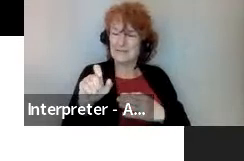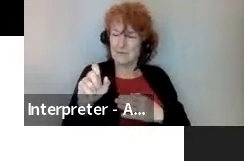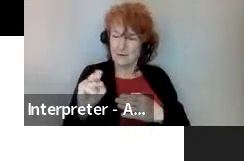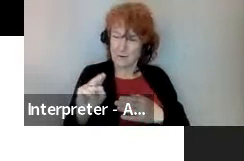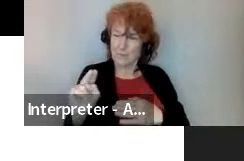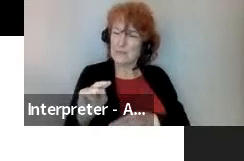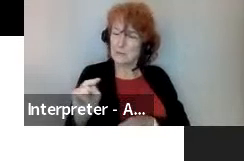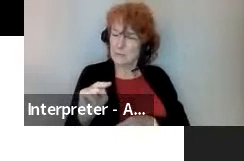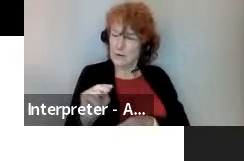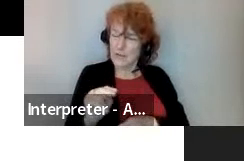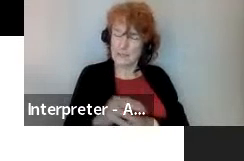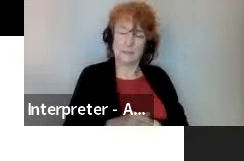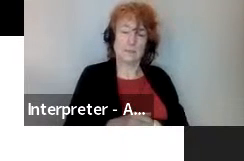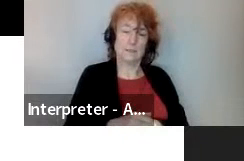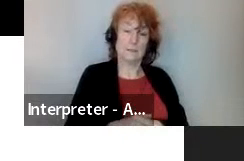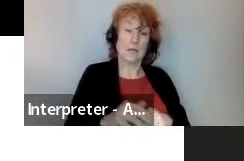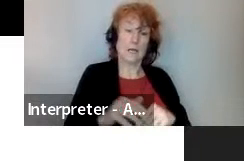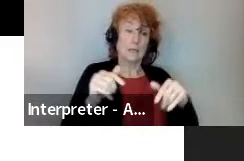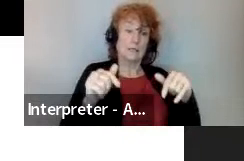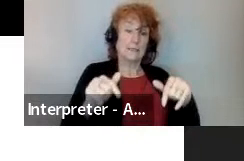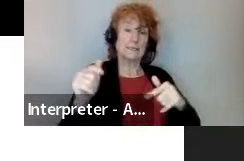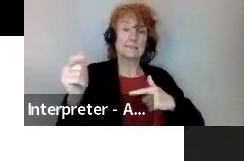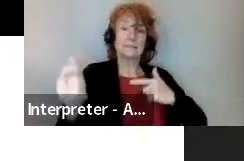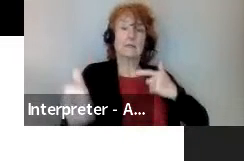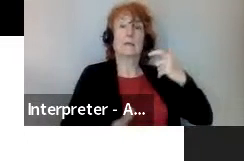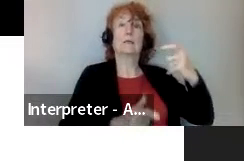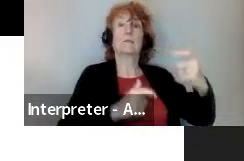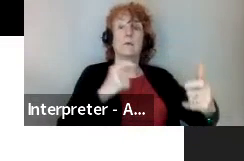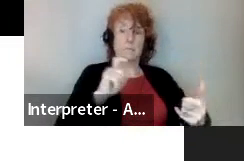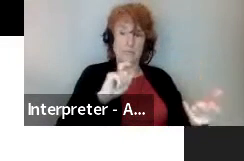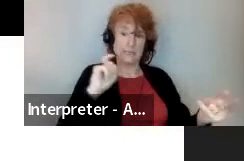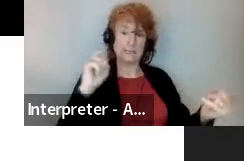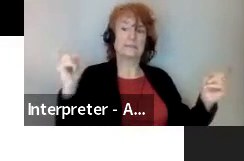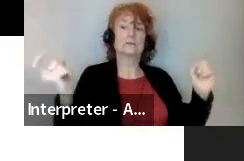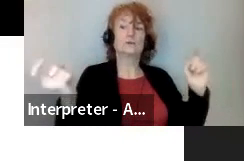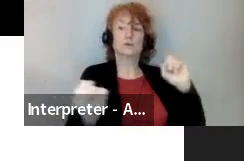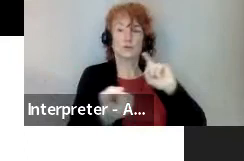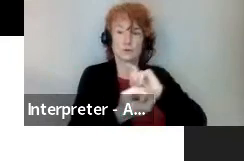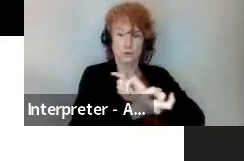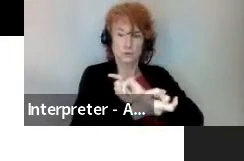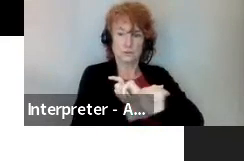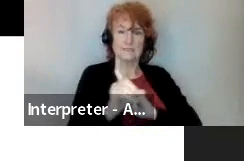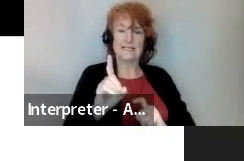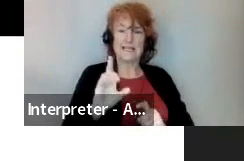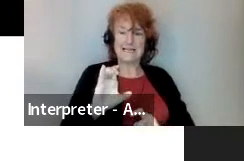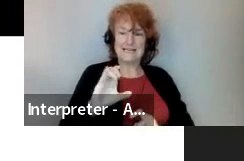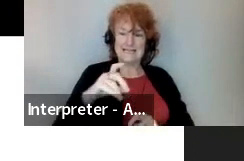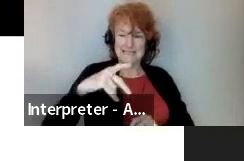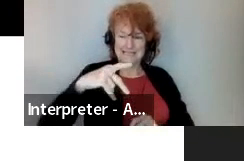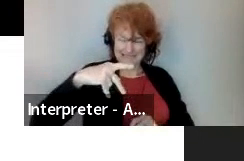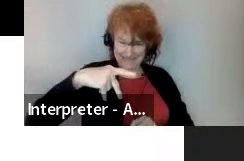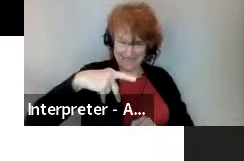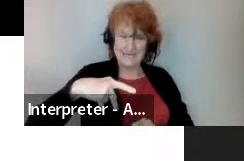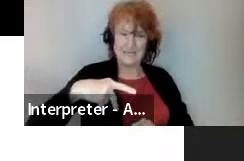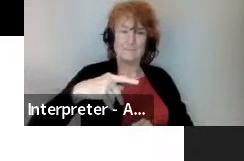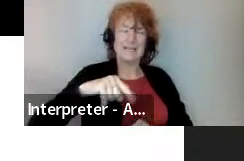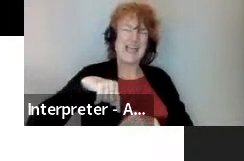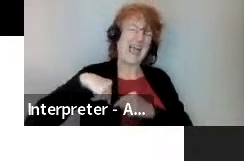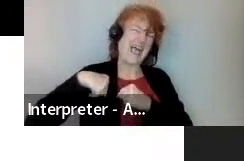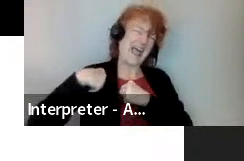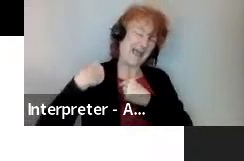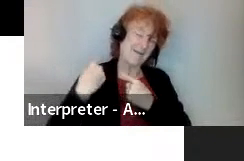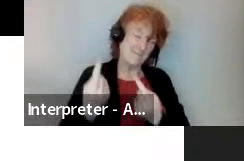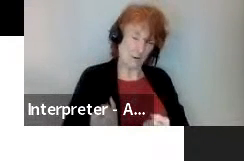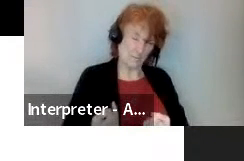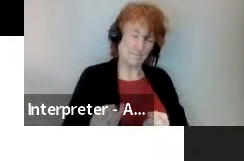This text amendment is the biggest pro-housing change that DCP has ever undertaken, and we'll be touching the zoning for every single part of the city so that no one area